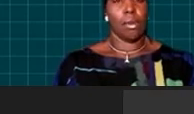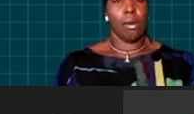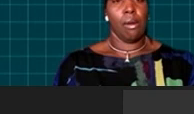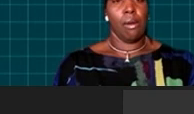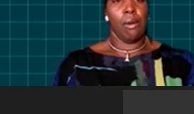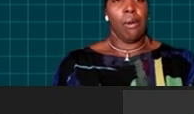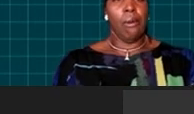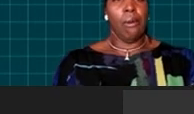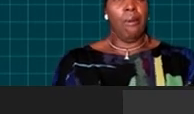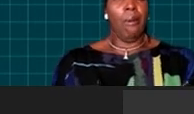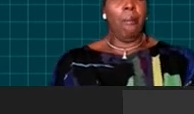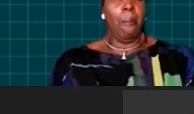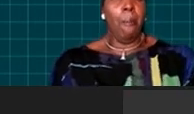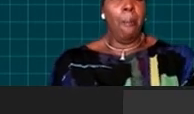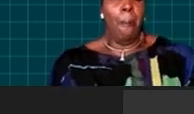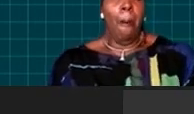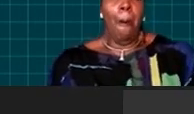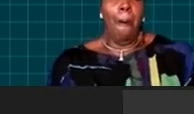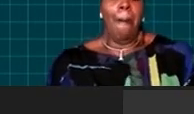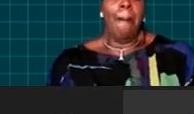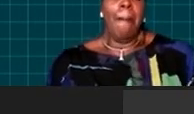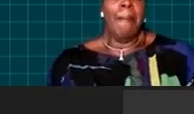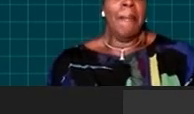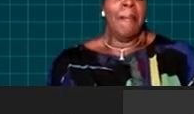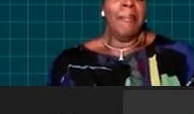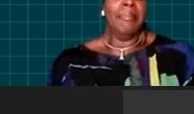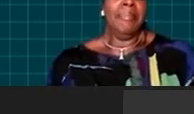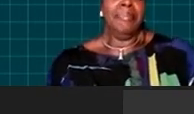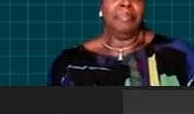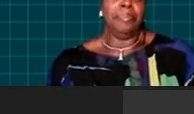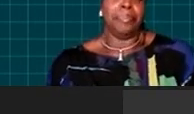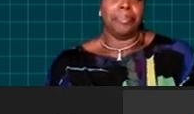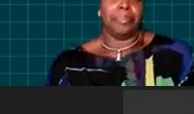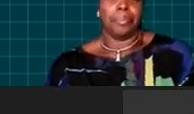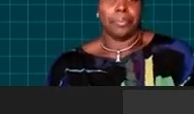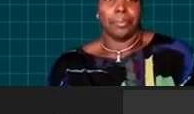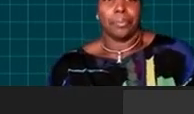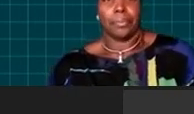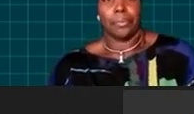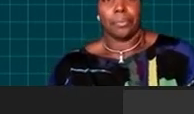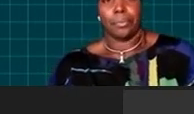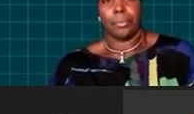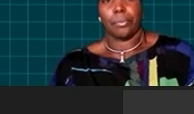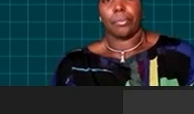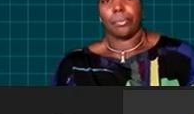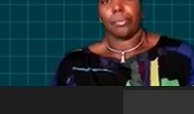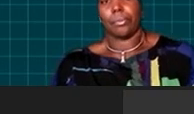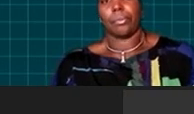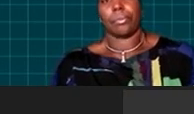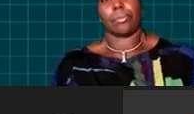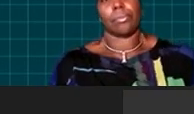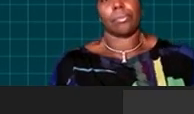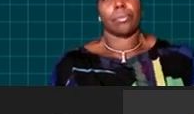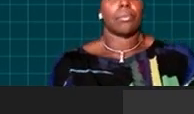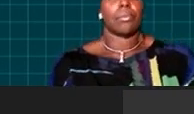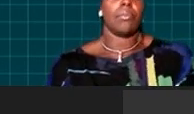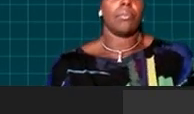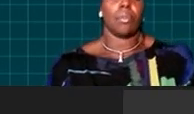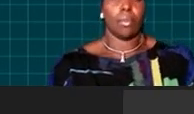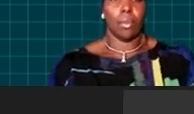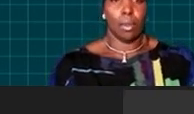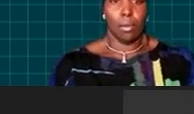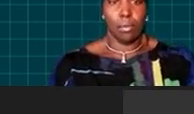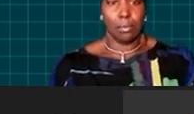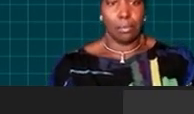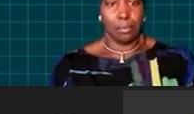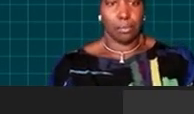point of view, and in terms of E-rate, least lit fiber is the easy option. When it comes to least dark fiber, the